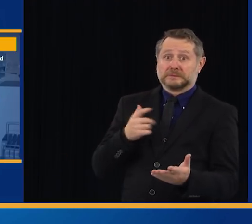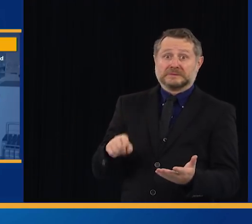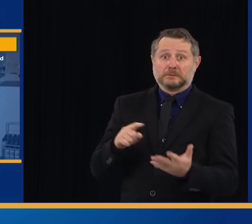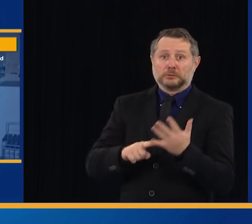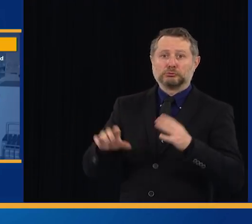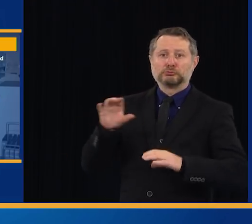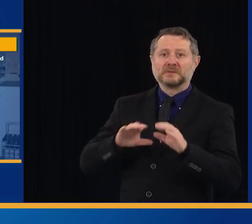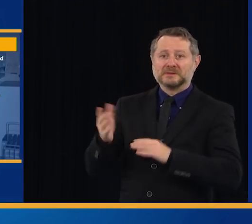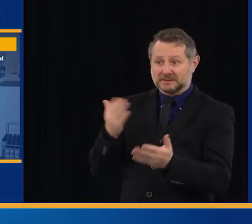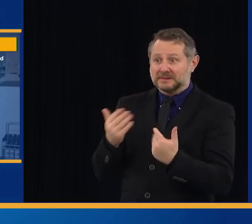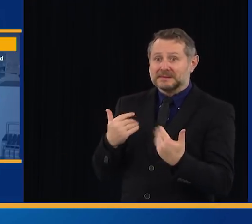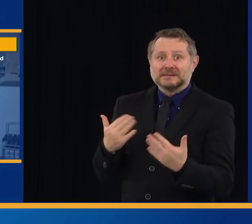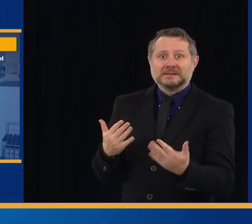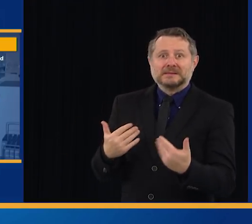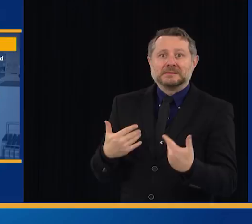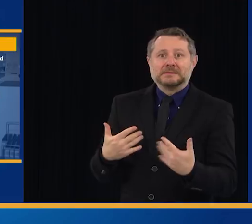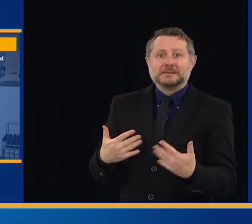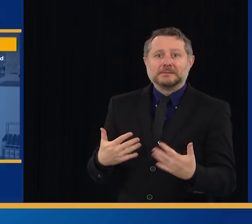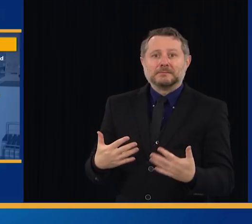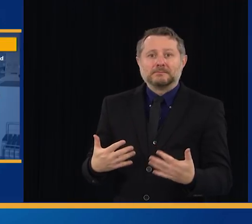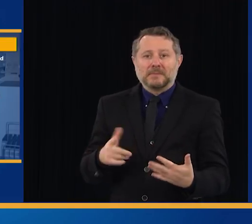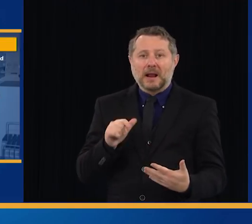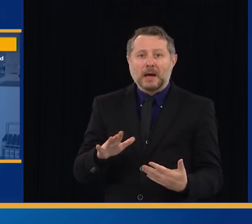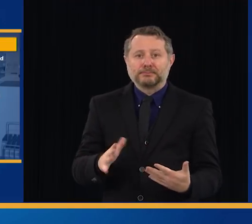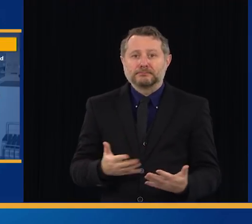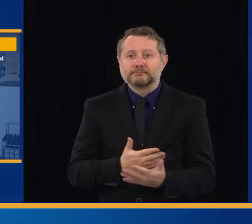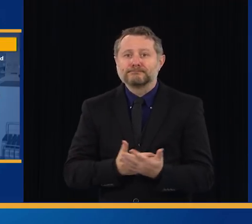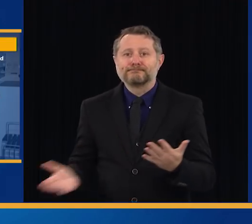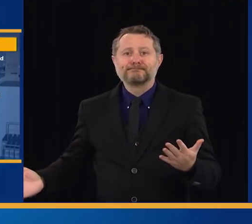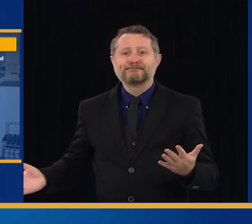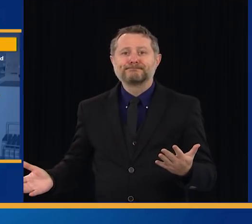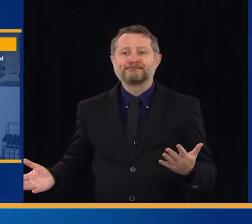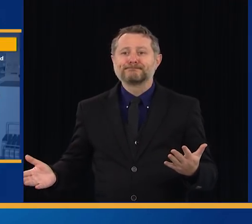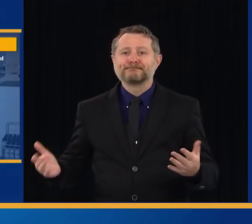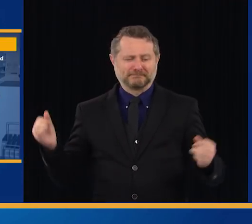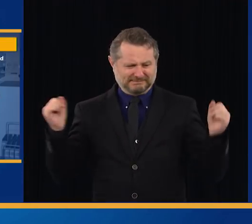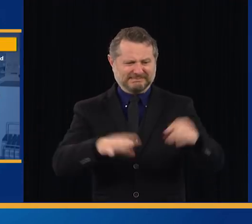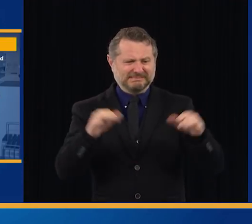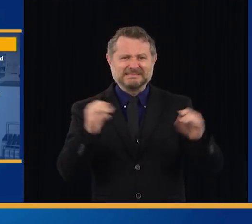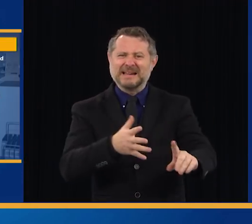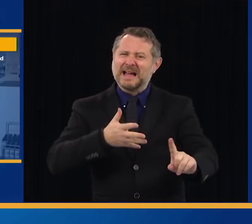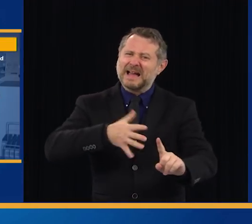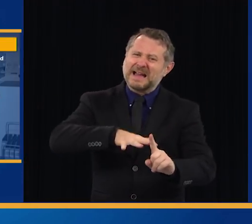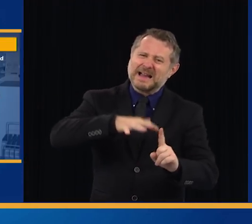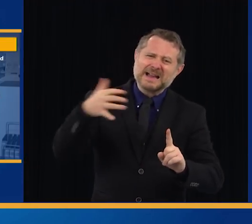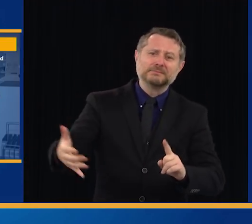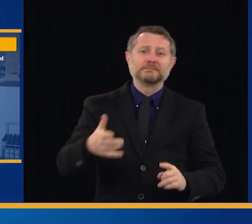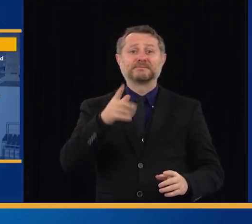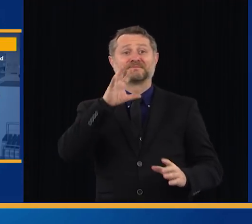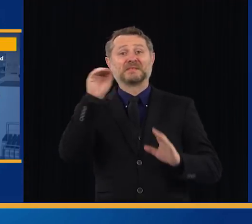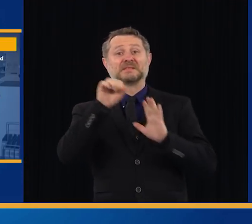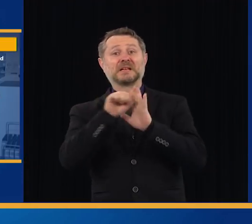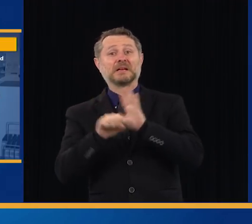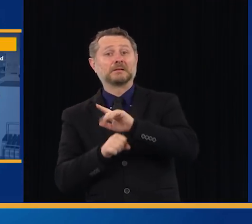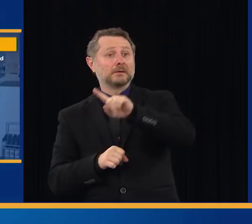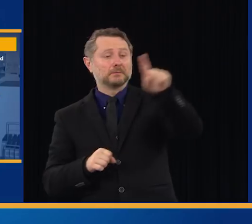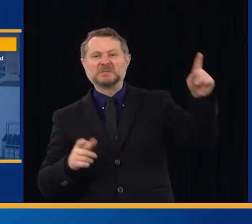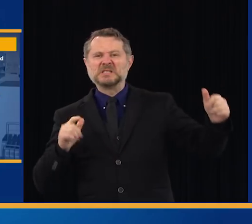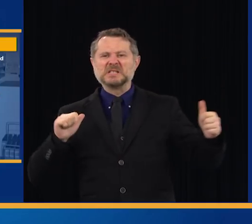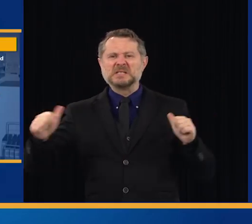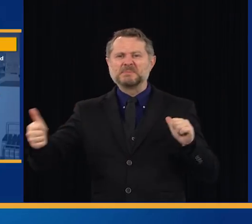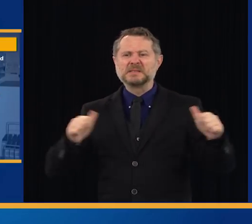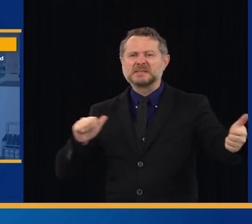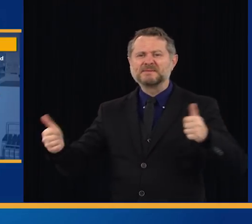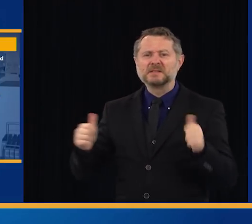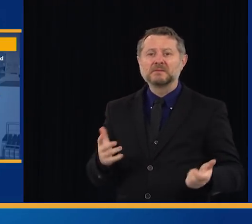labs. Everyone is going right to these labs, and 50 states are competing, and the federal government is